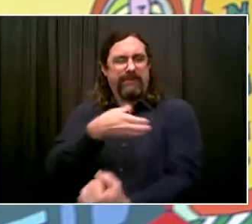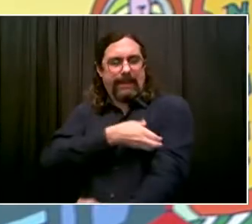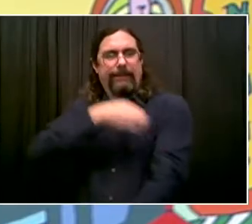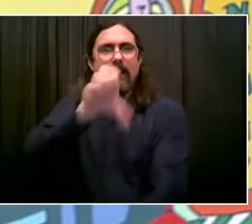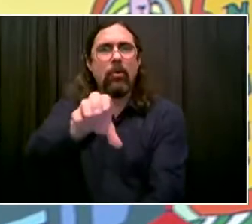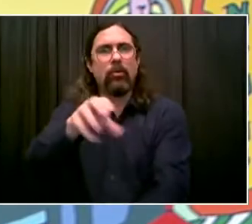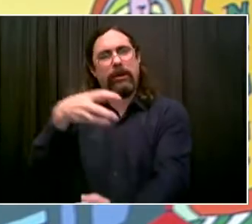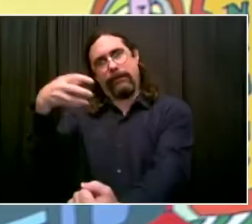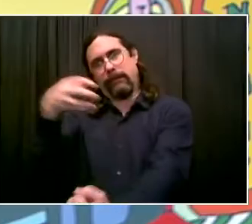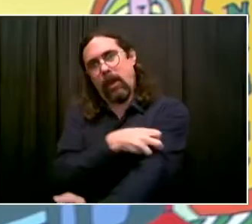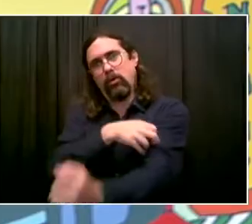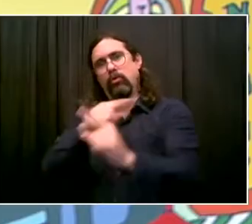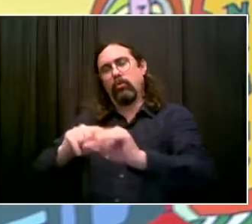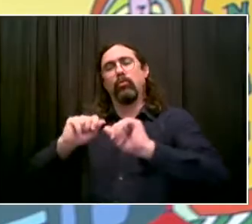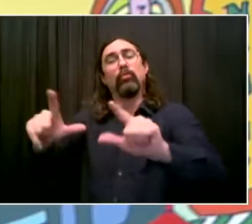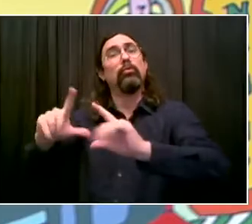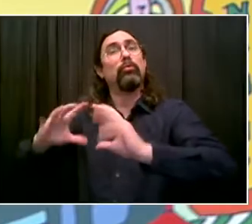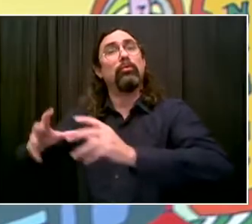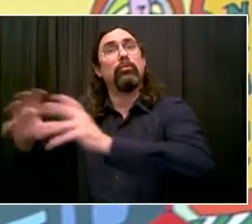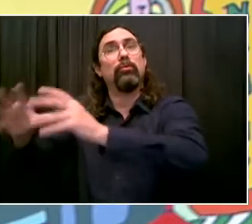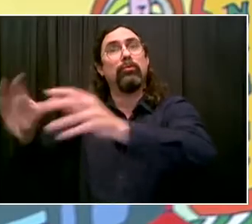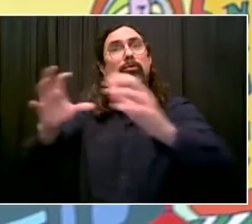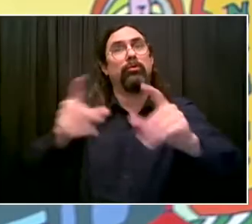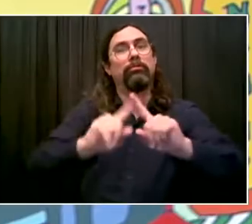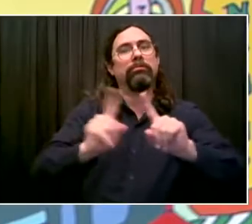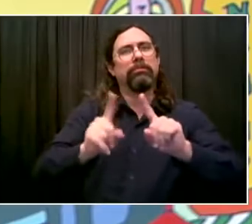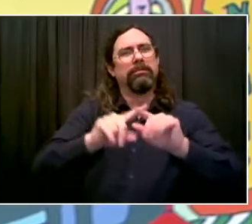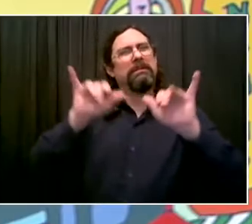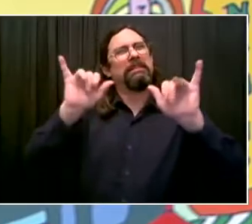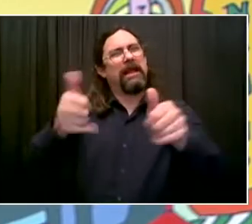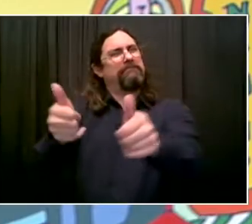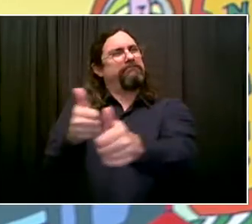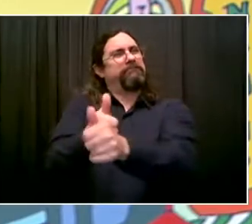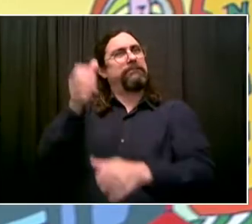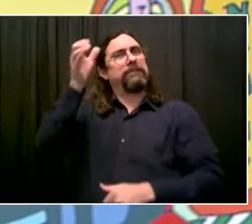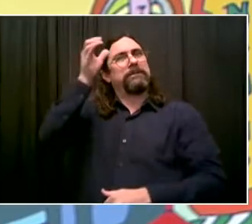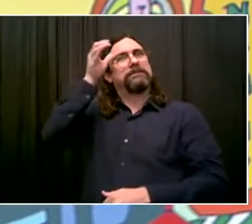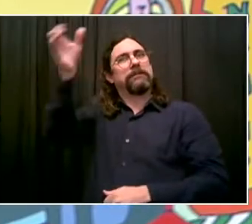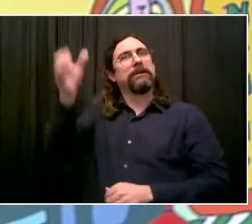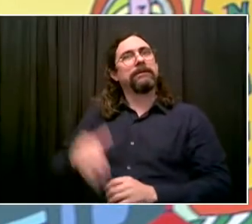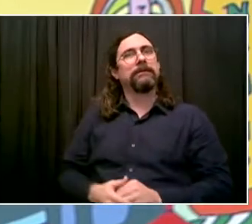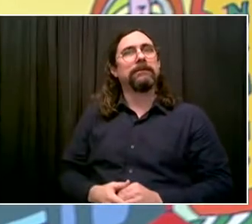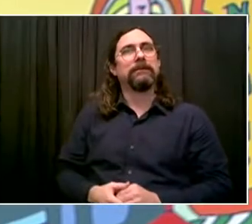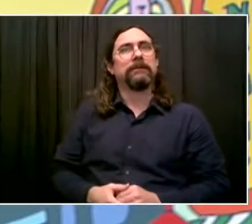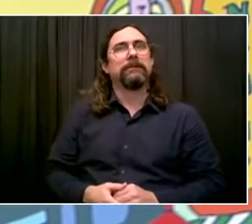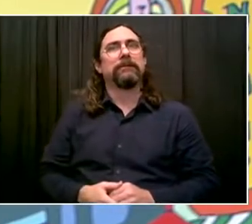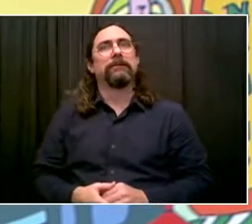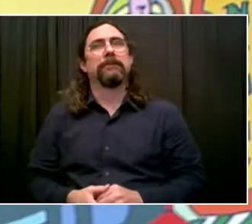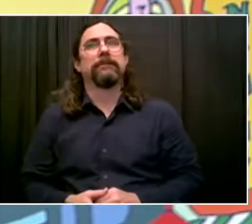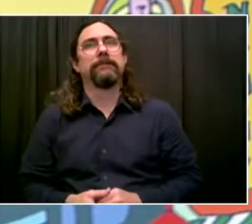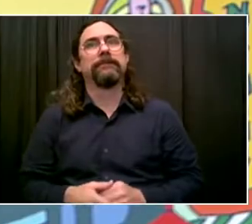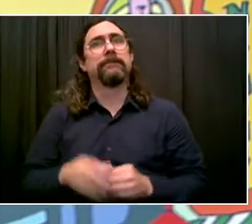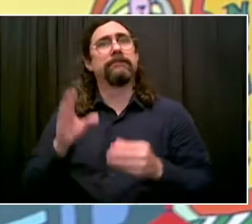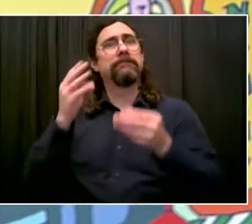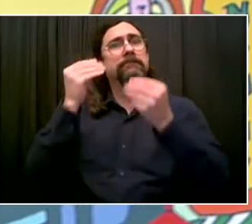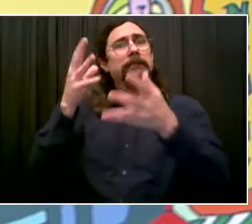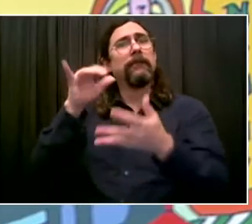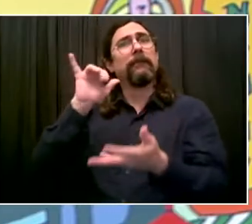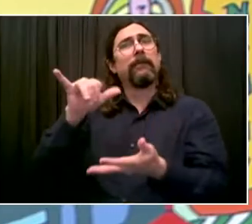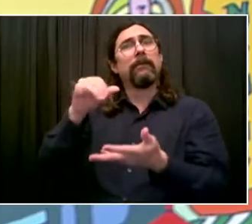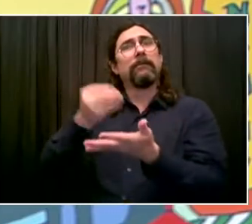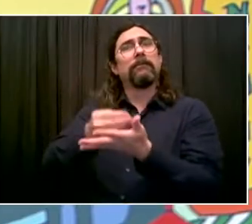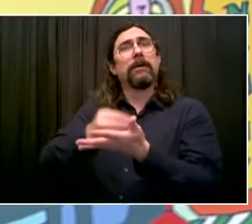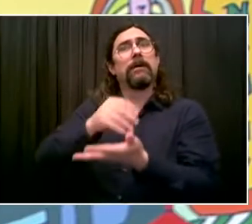you what it means. It means over $20 billion a year, over $20 billion a year in contracting and procurement. It's a